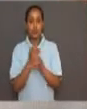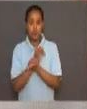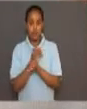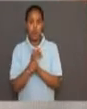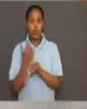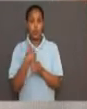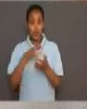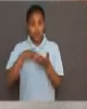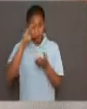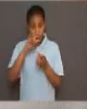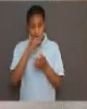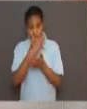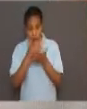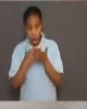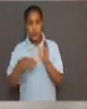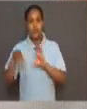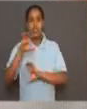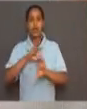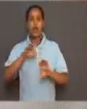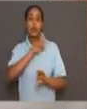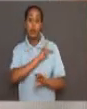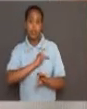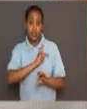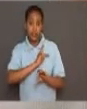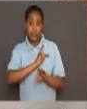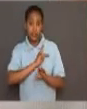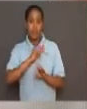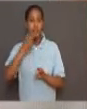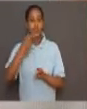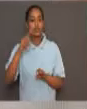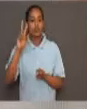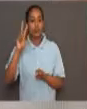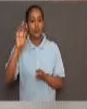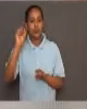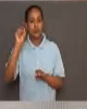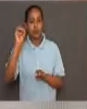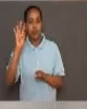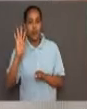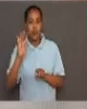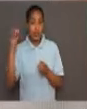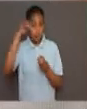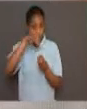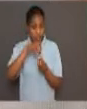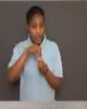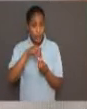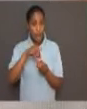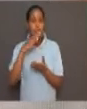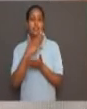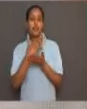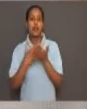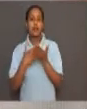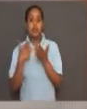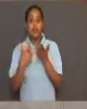We learned about some of the chemical properties of sulfuric acid, as well as some of